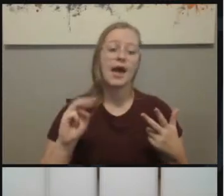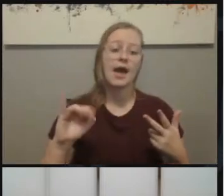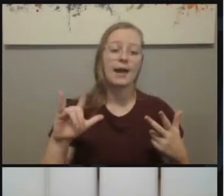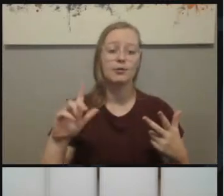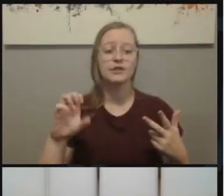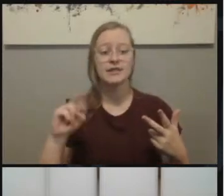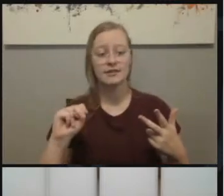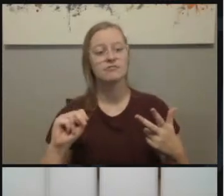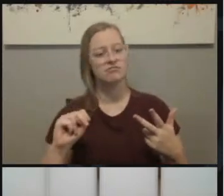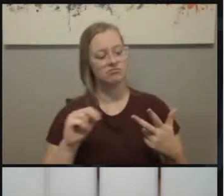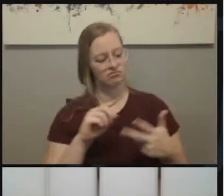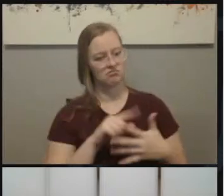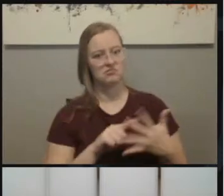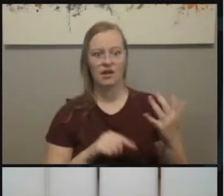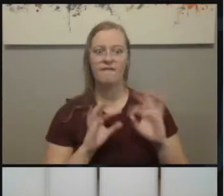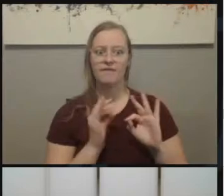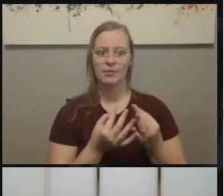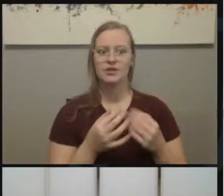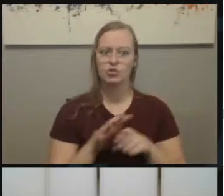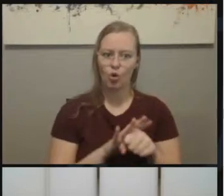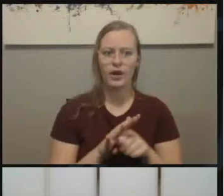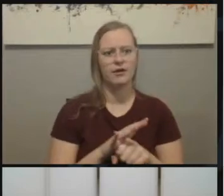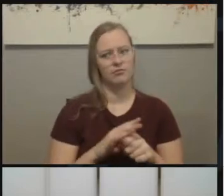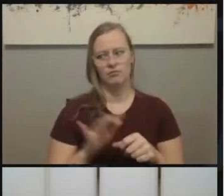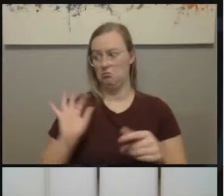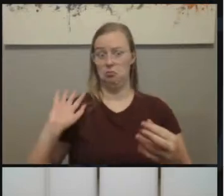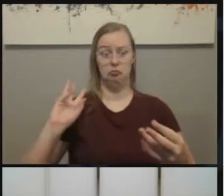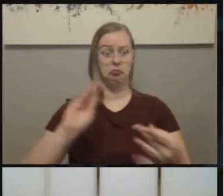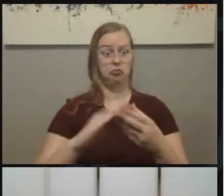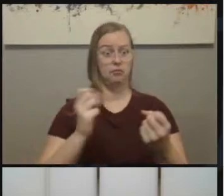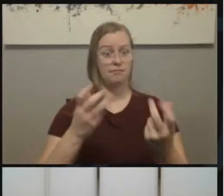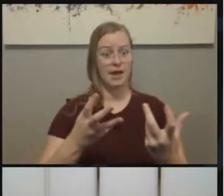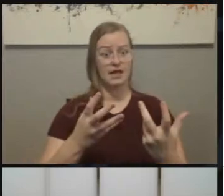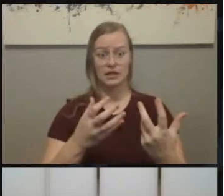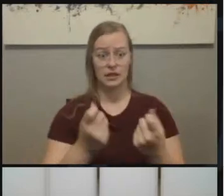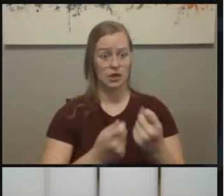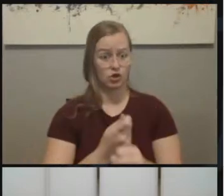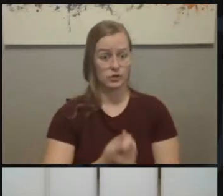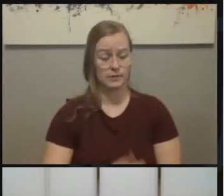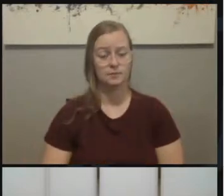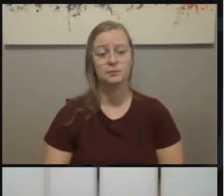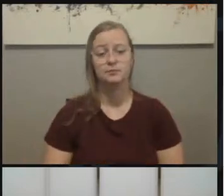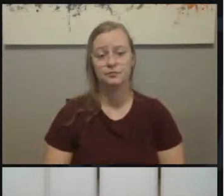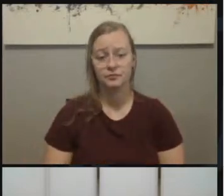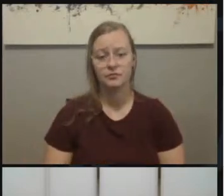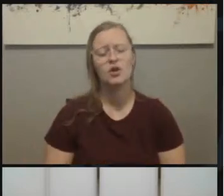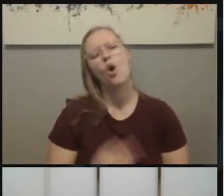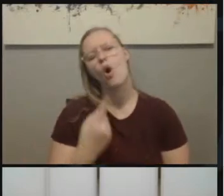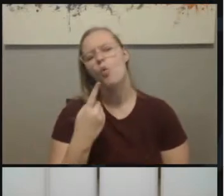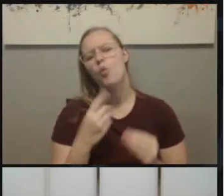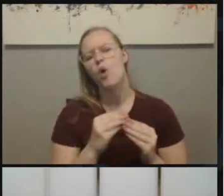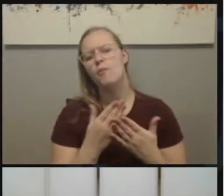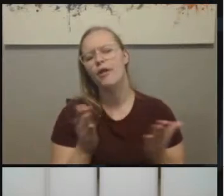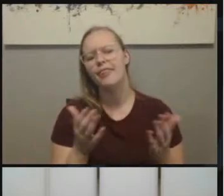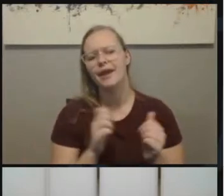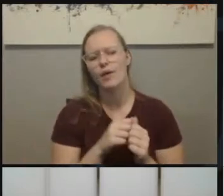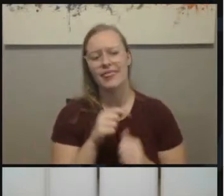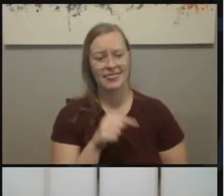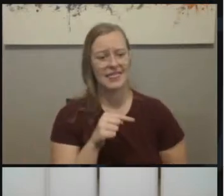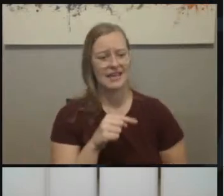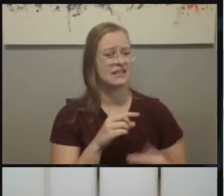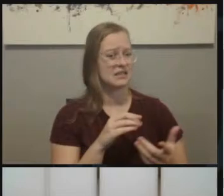located over many, many decades. Now, I want to do one other thing with this